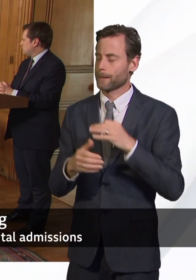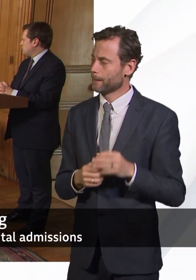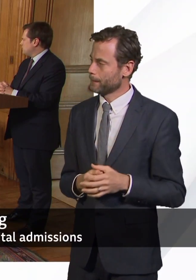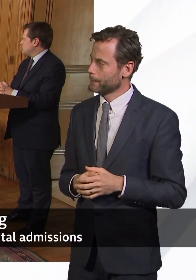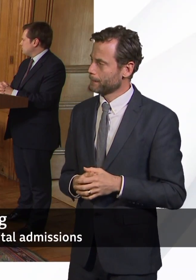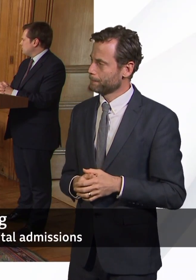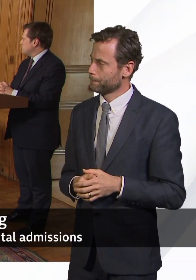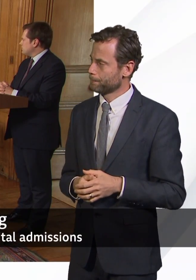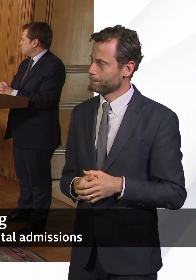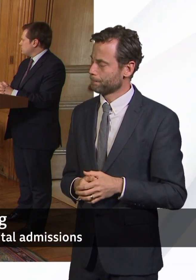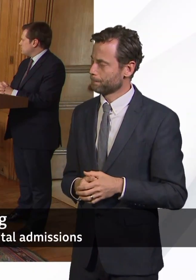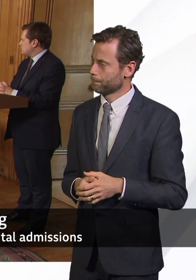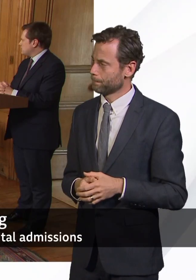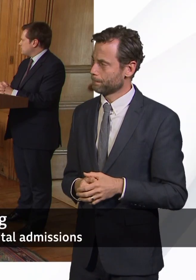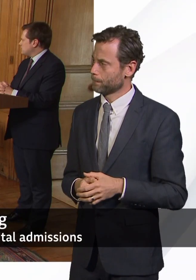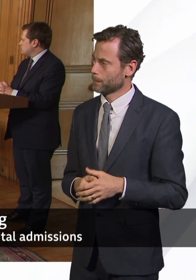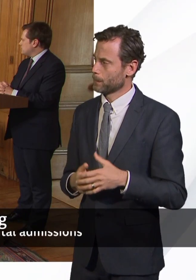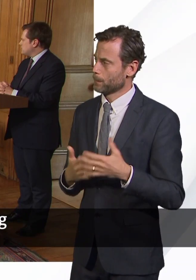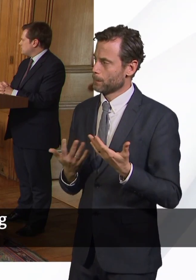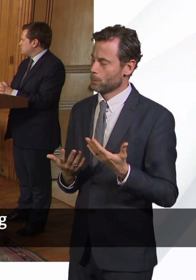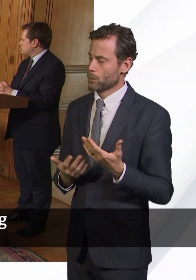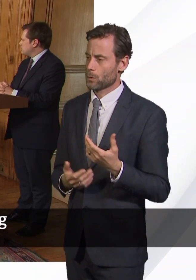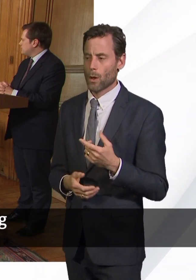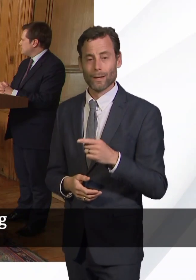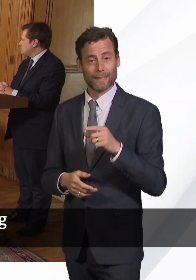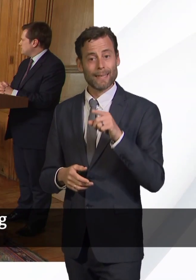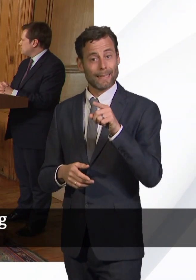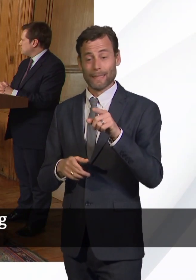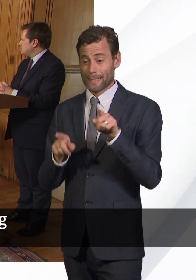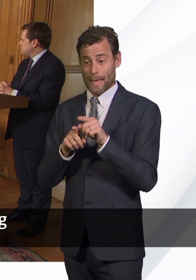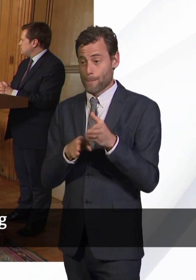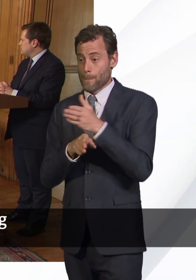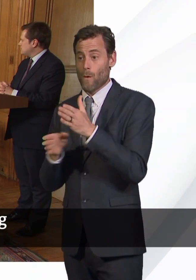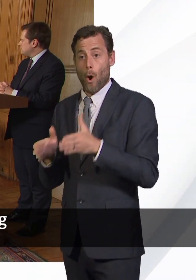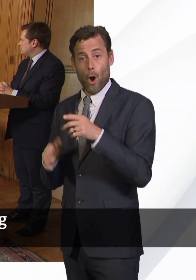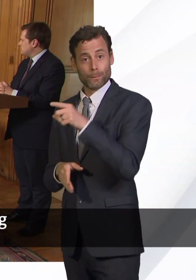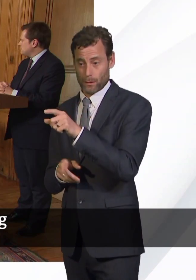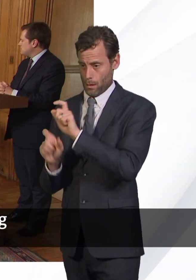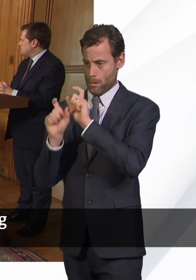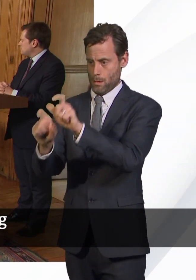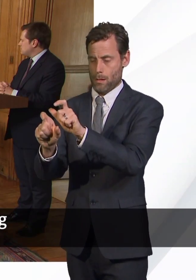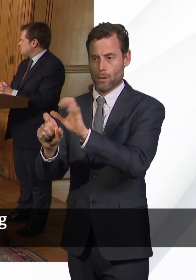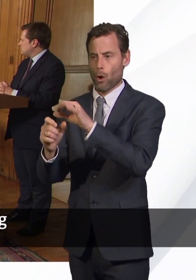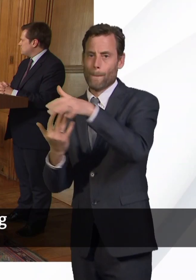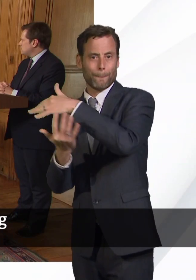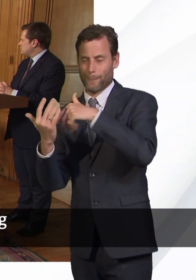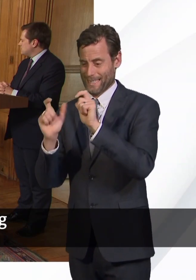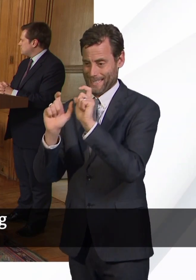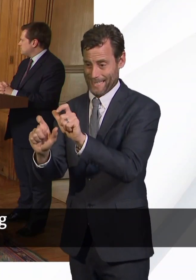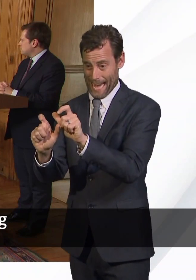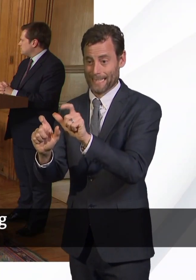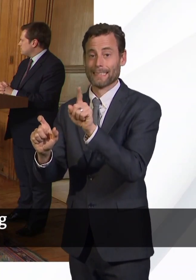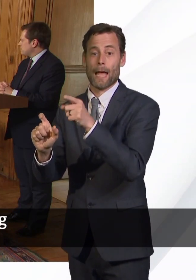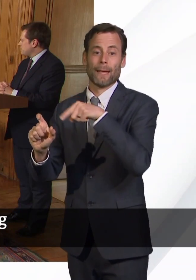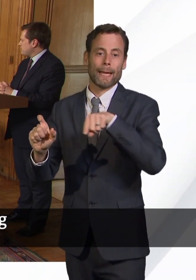for quite a few weeks before this. But I think it does come down to a degree of local discretion. I know